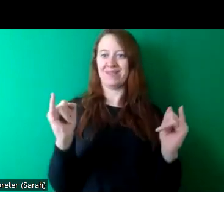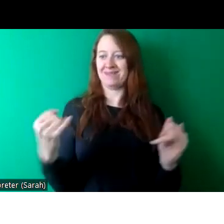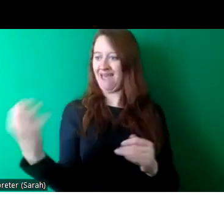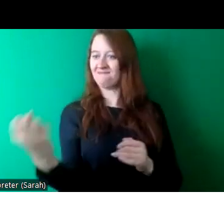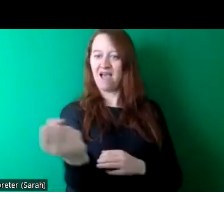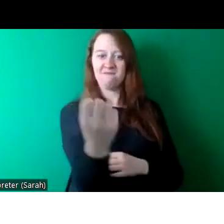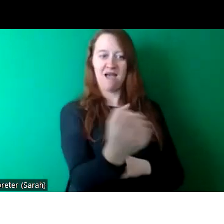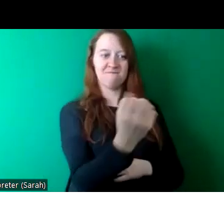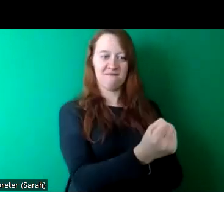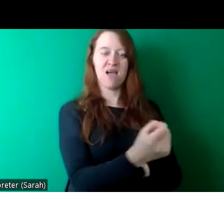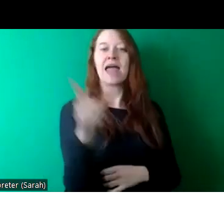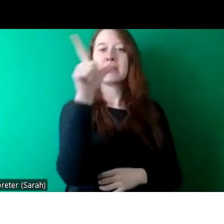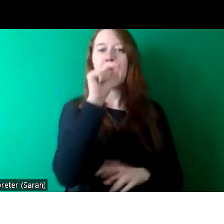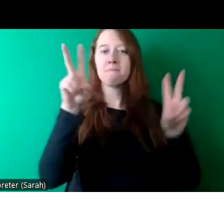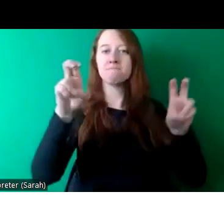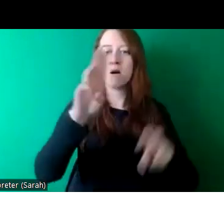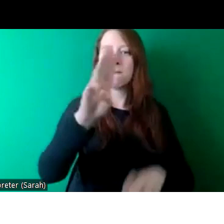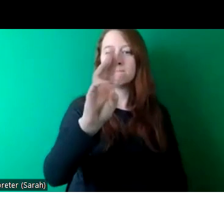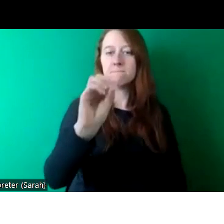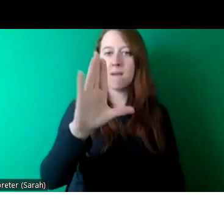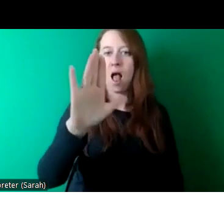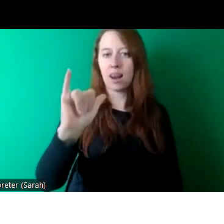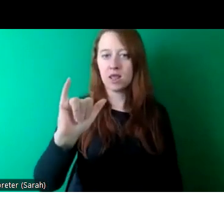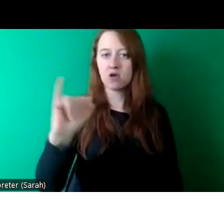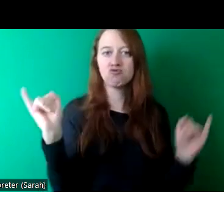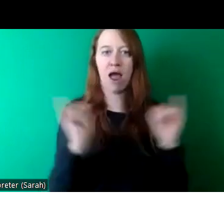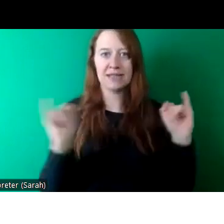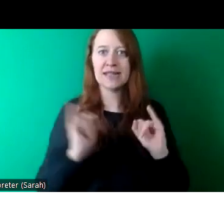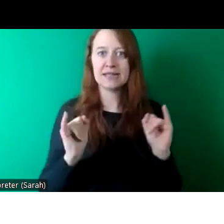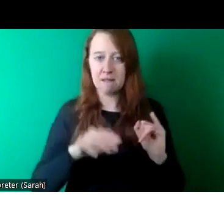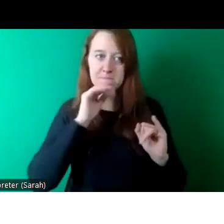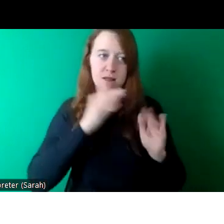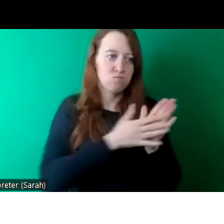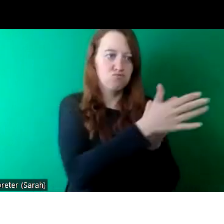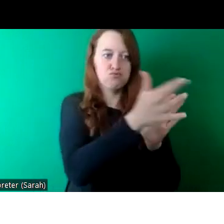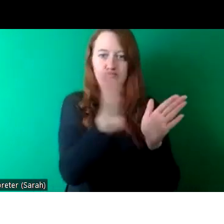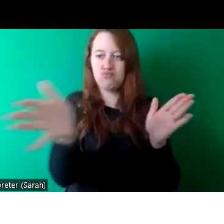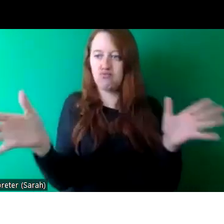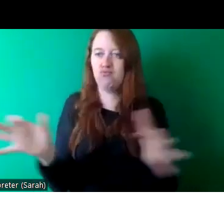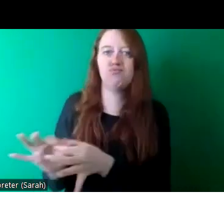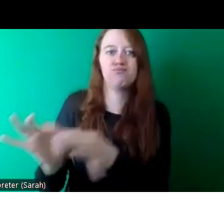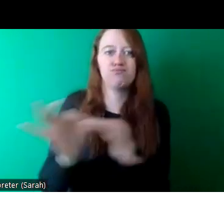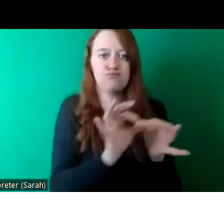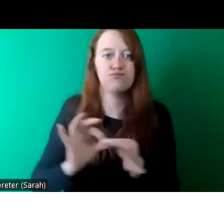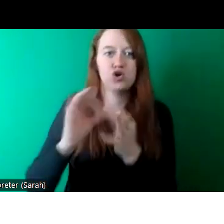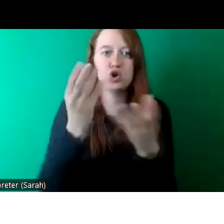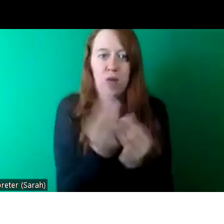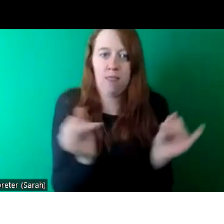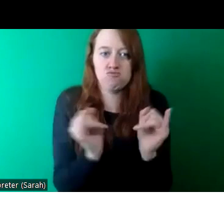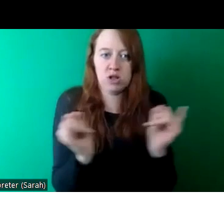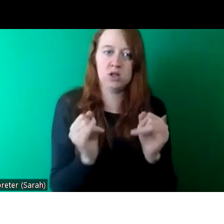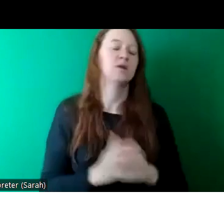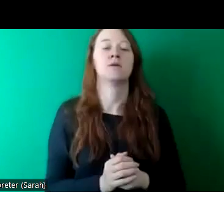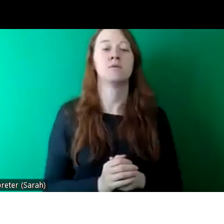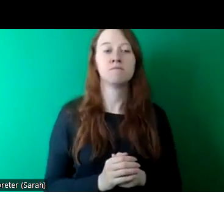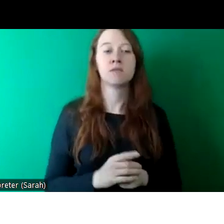creating compounding effects. And the Cascade Institute, for instance, described that as kind of the